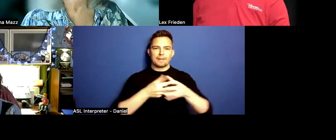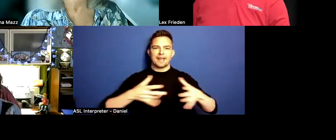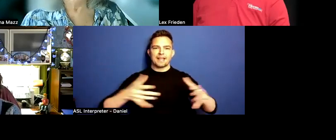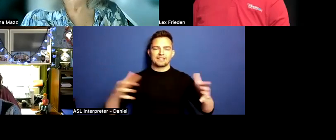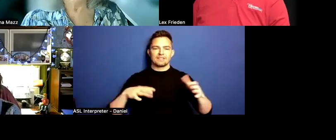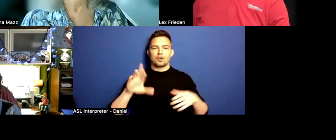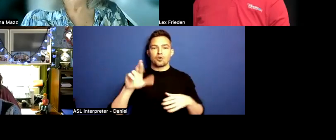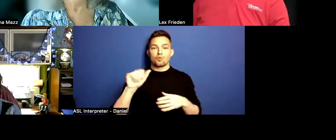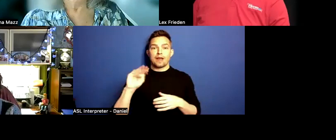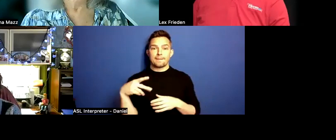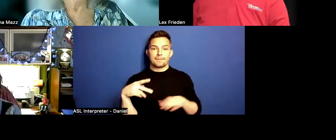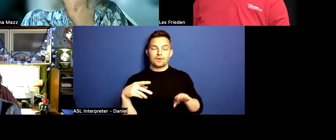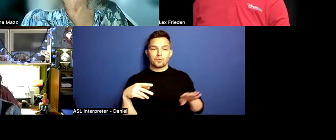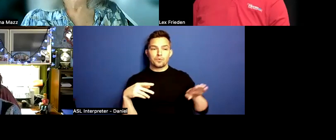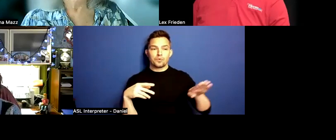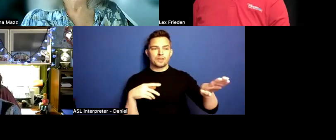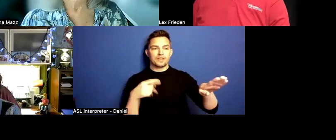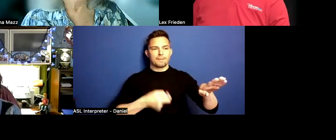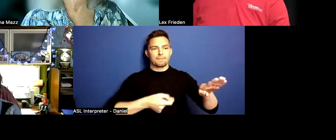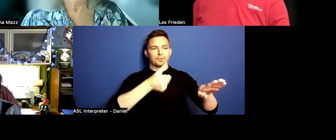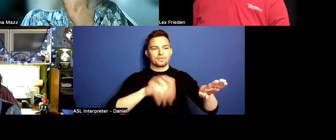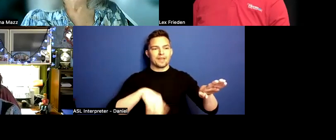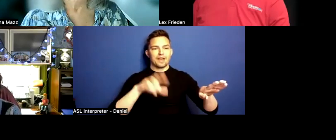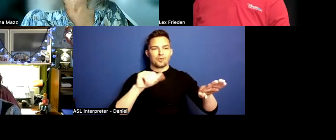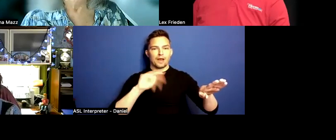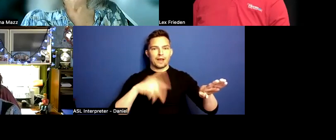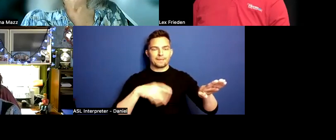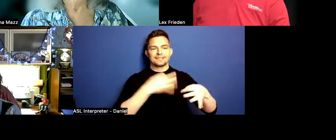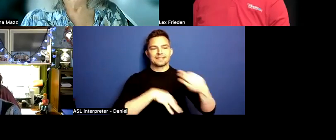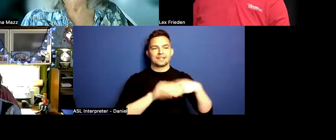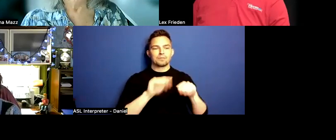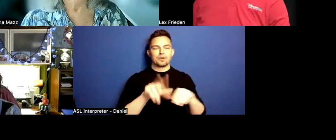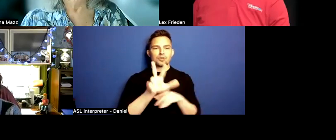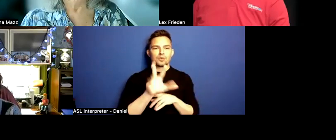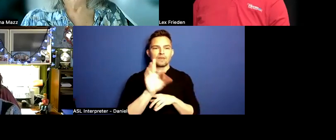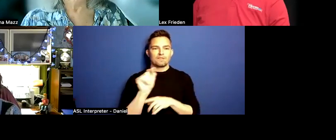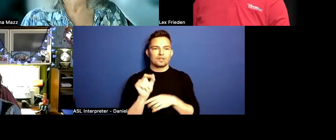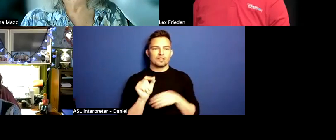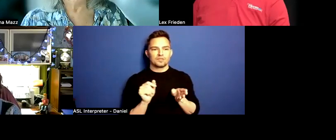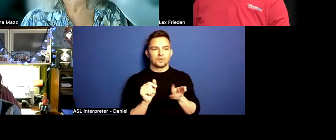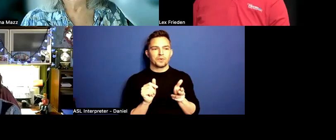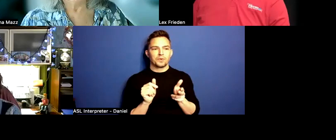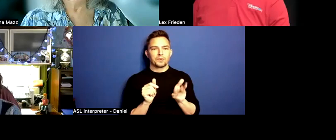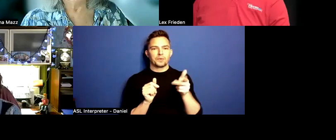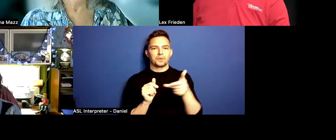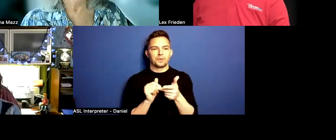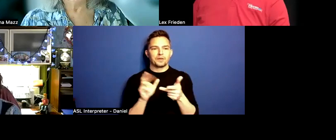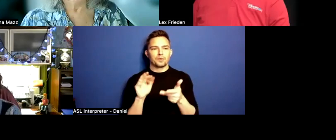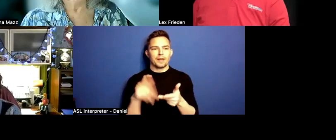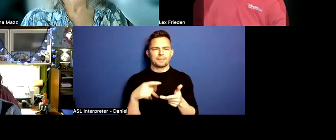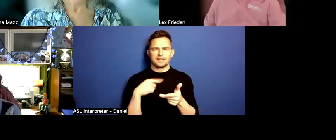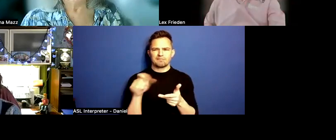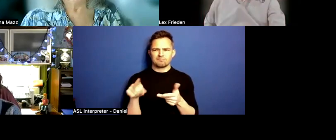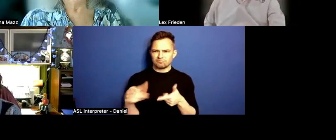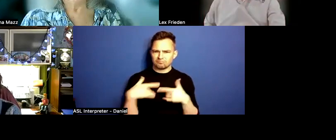ramp took the ramp out and put in a 3-foot wide ramp. And I said, what's going on here? Well,